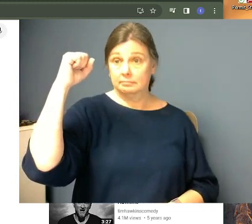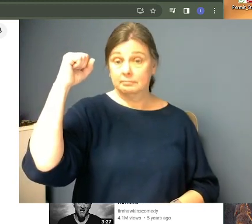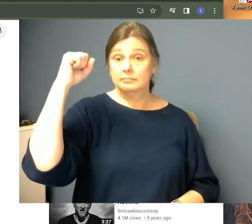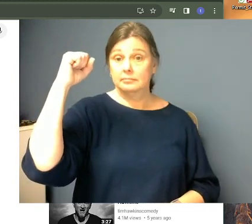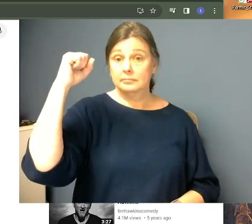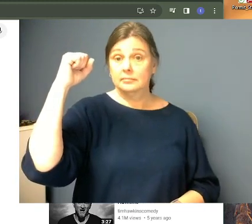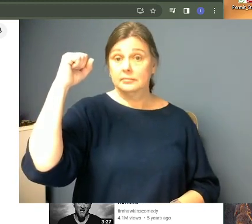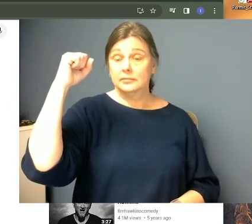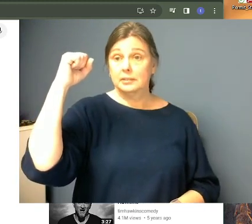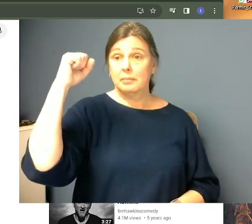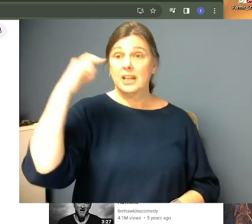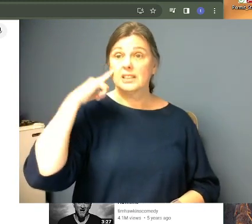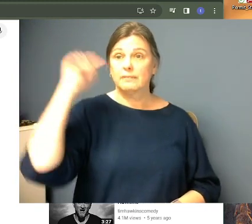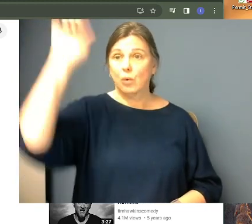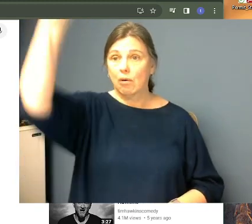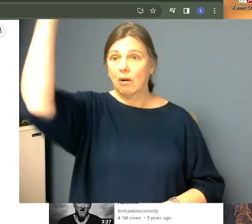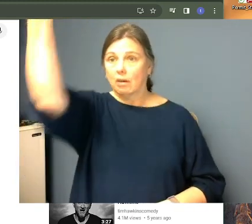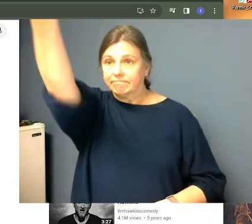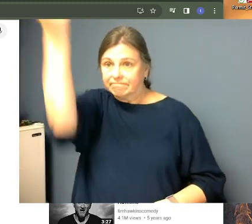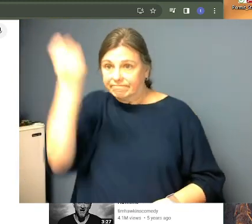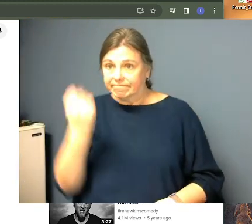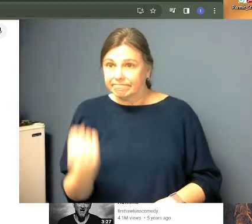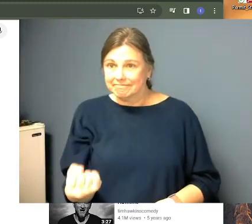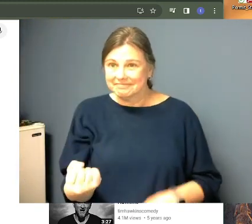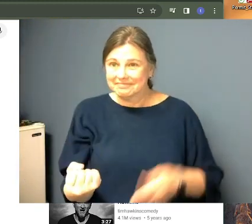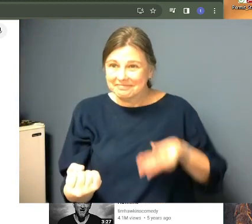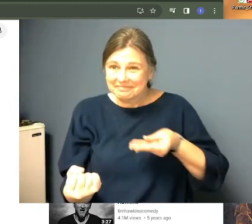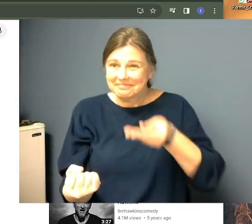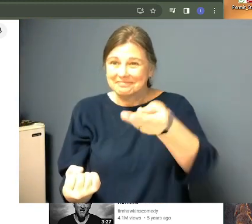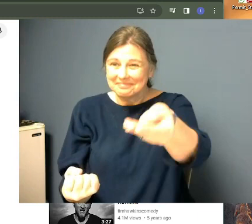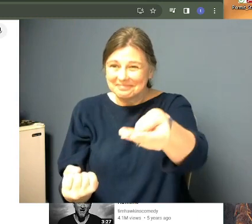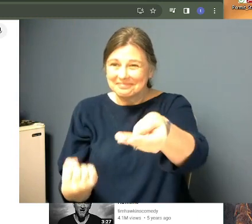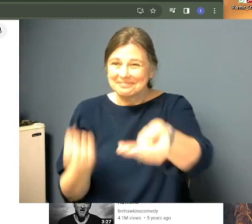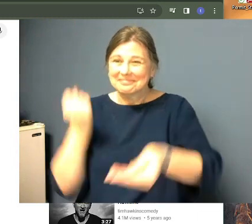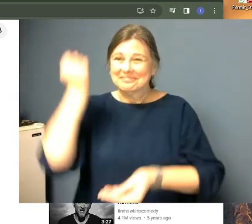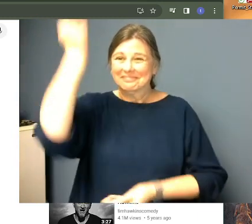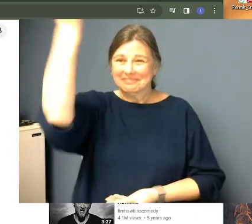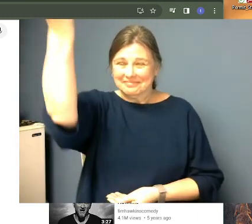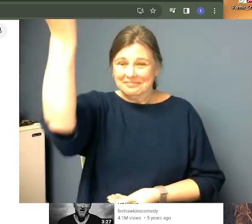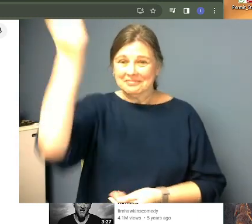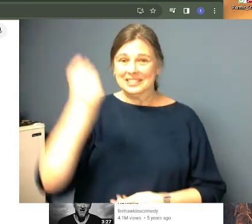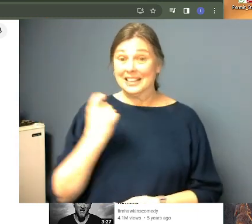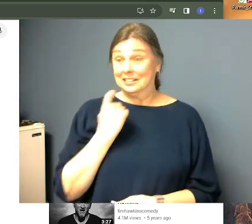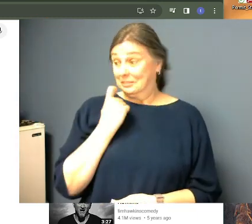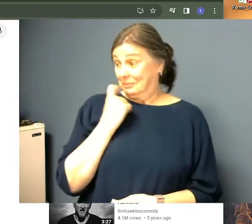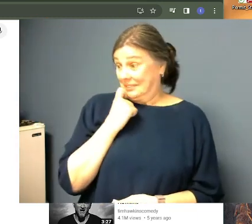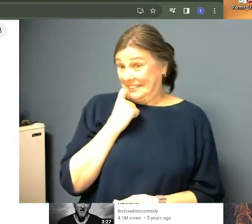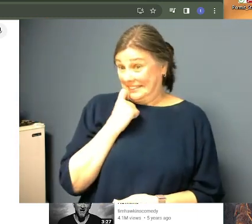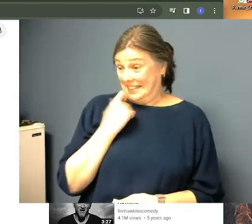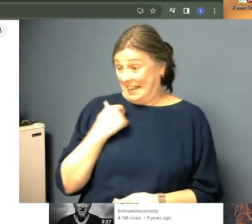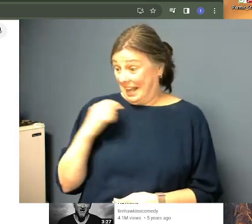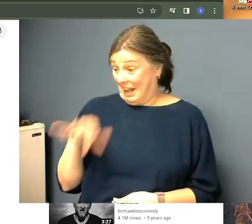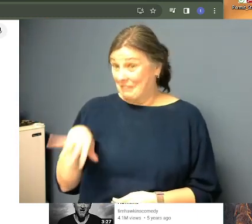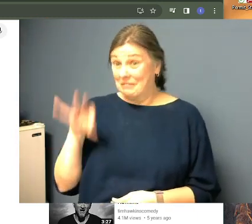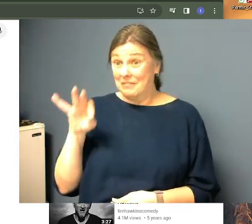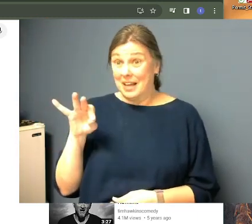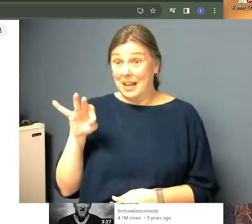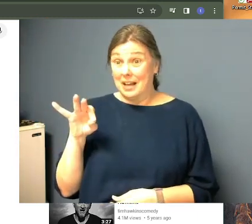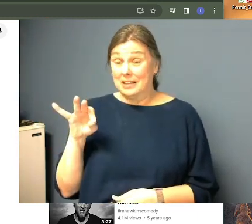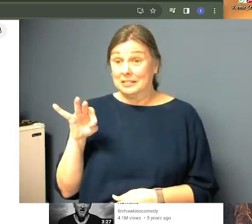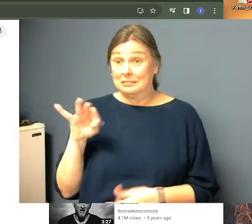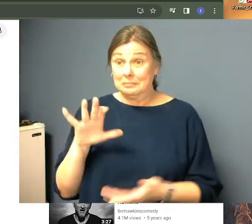oven. And then we just stumbled upon some paper towels the other day, which, yay, paper